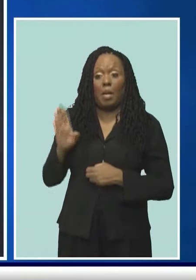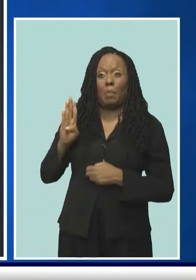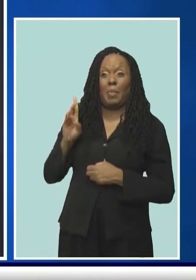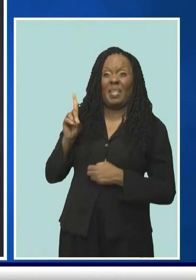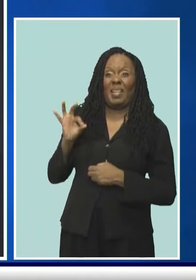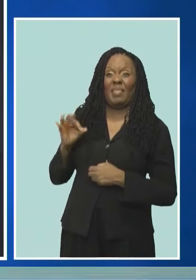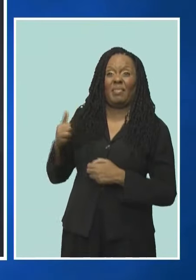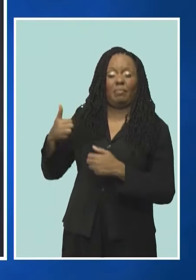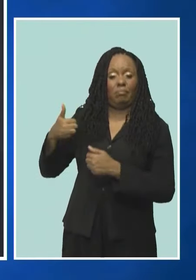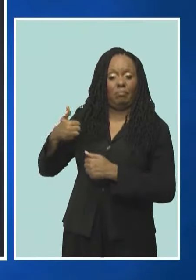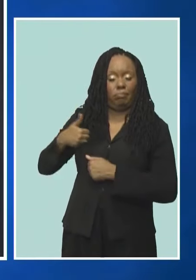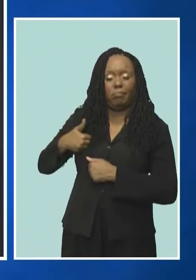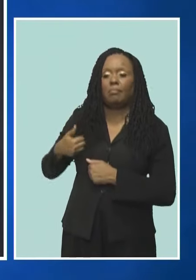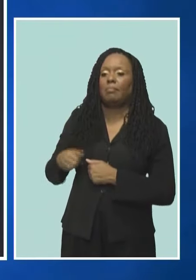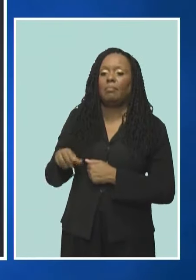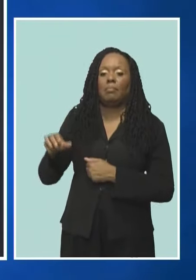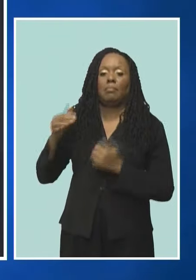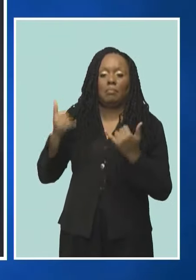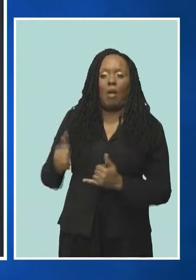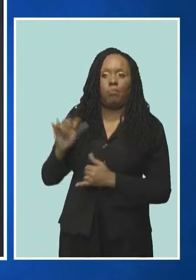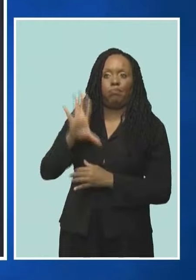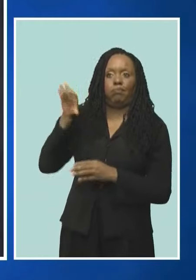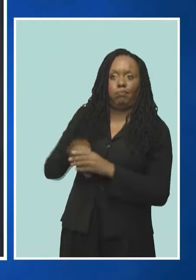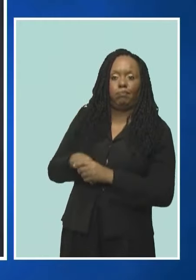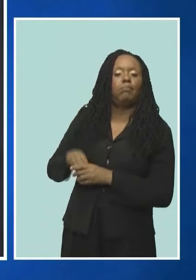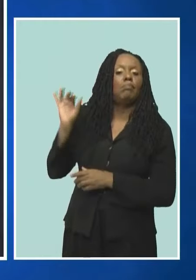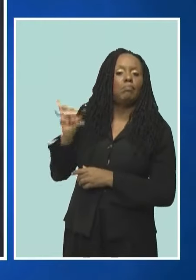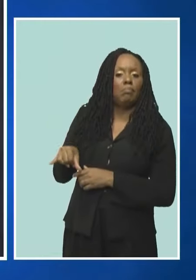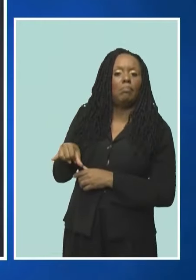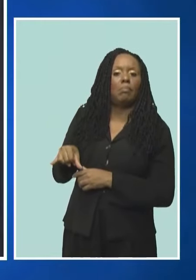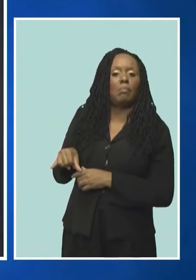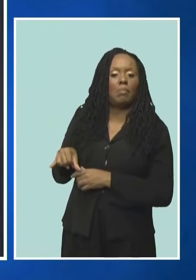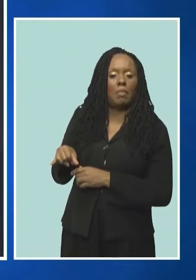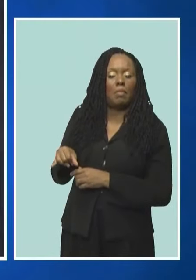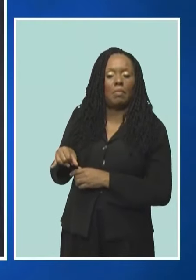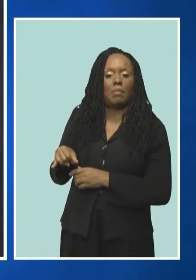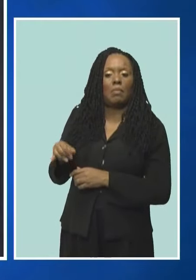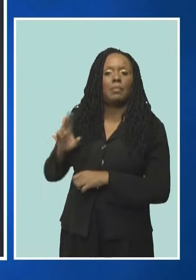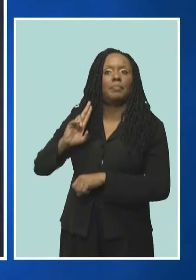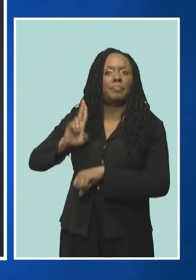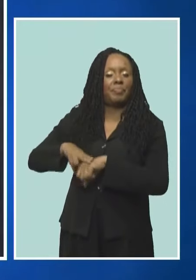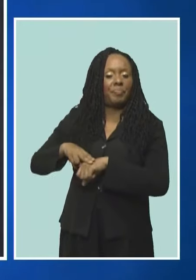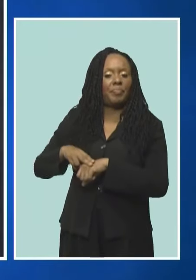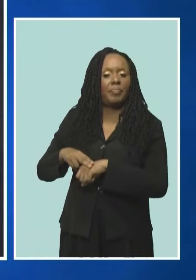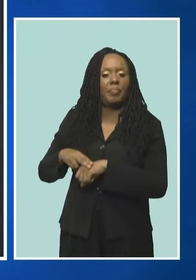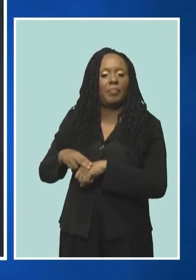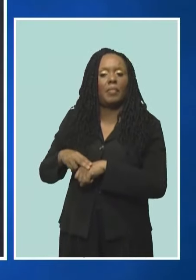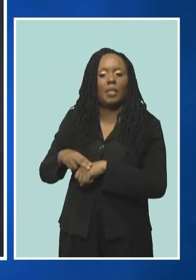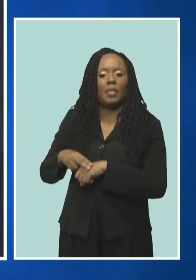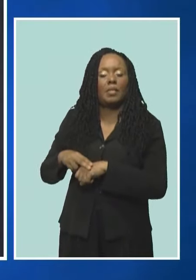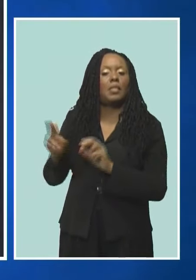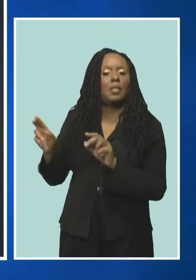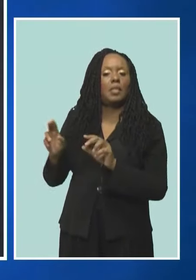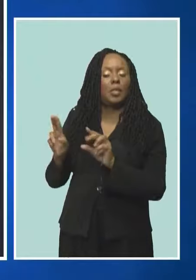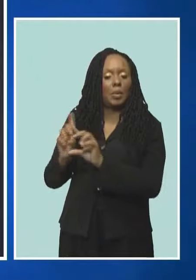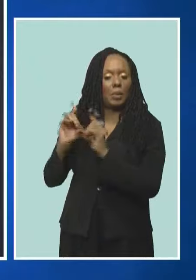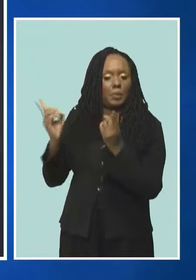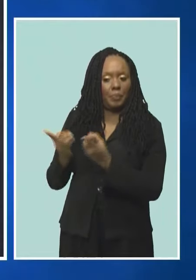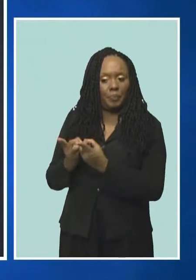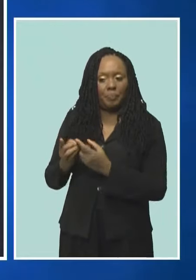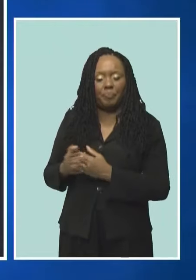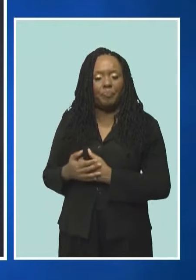is now a part of that MIST-led national cybersecurity unit. That has all kinds